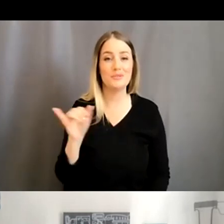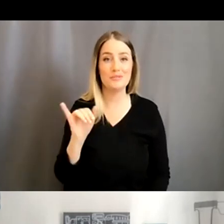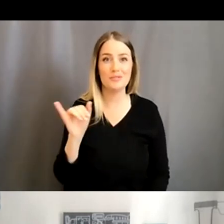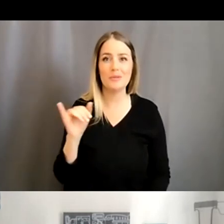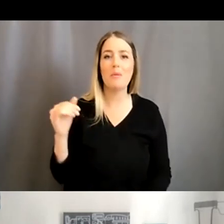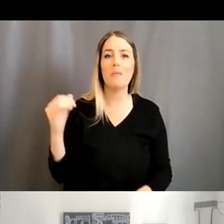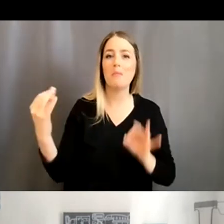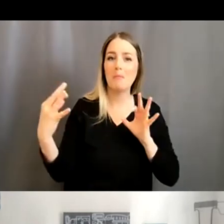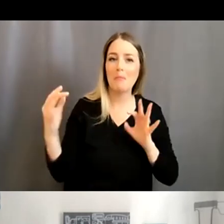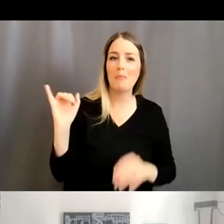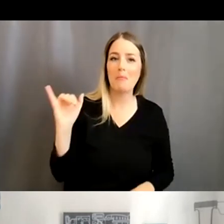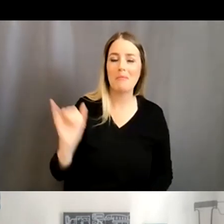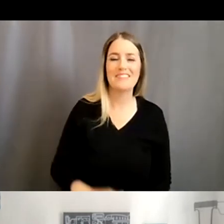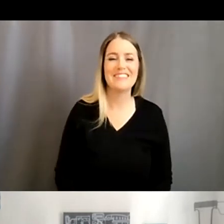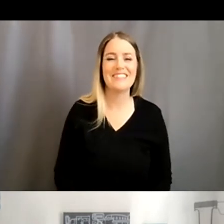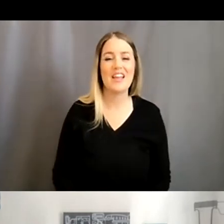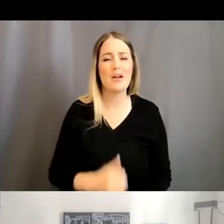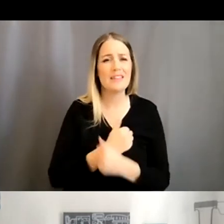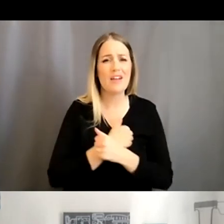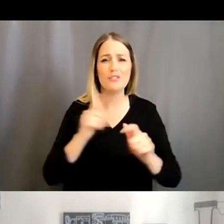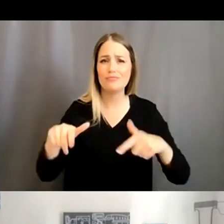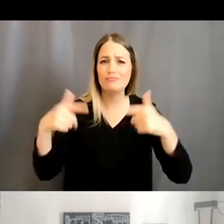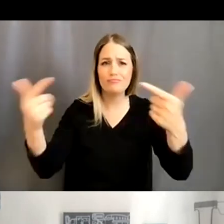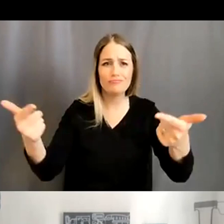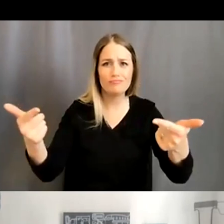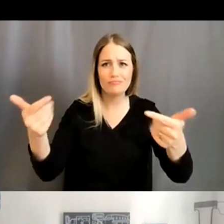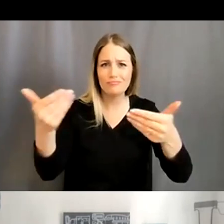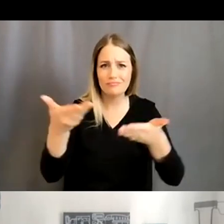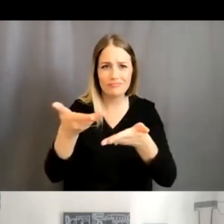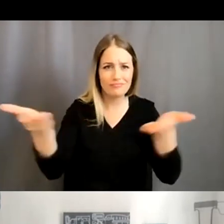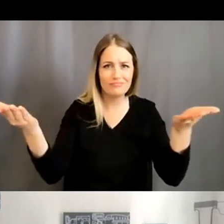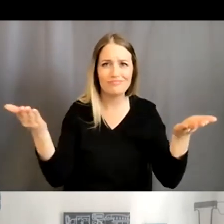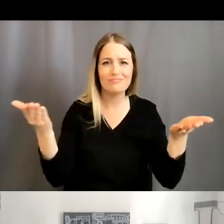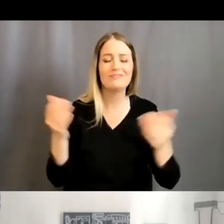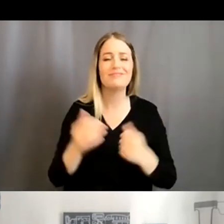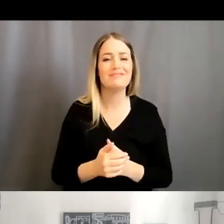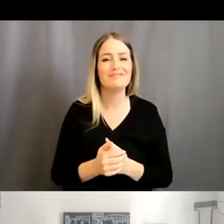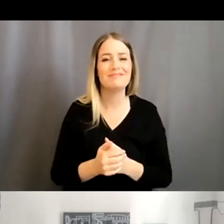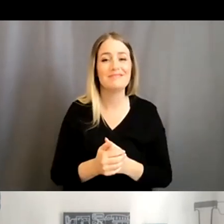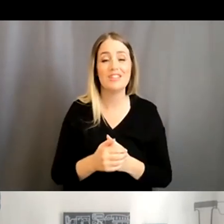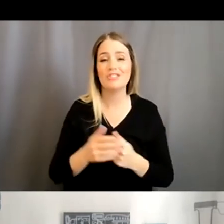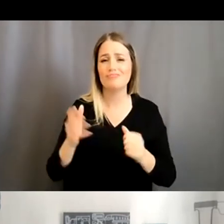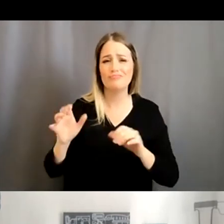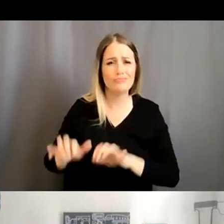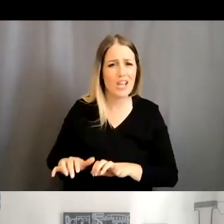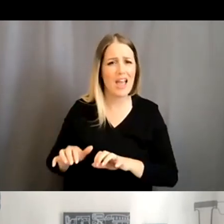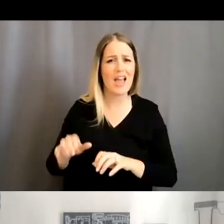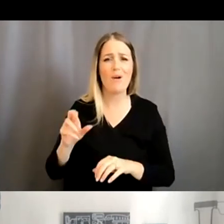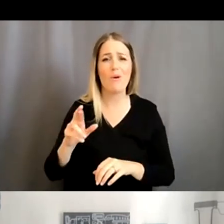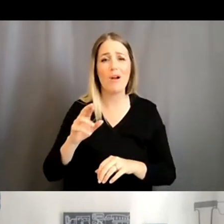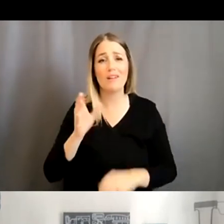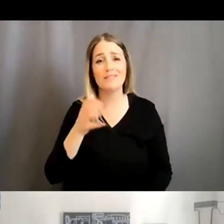insight. So yeah, I'd love to just open it up to the rest of the group here and just chat it out or shout it